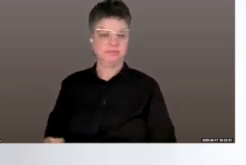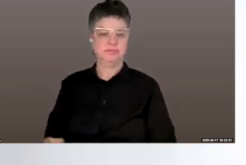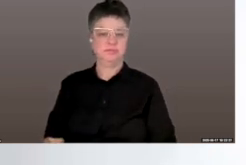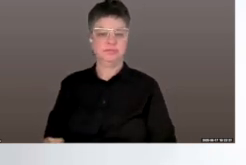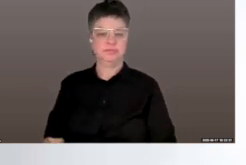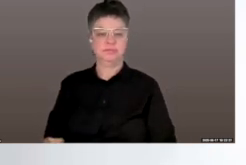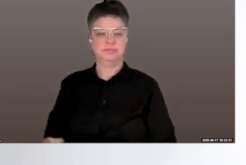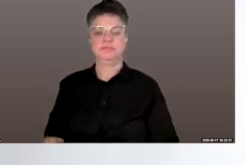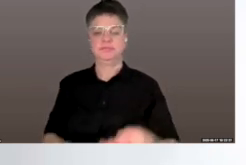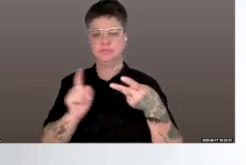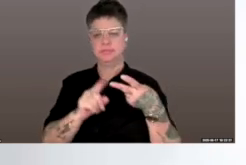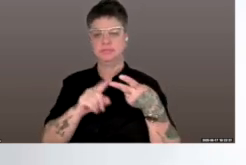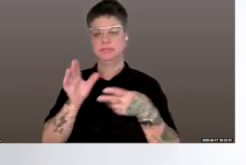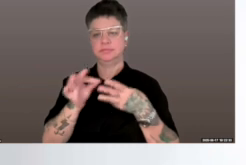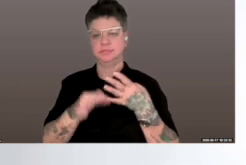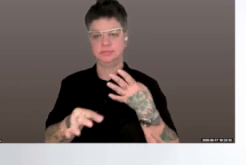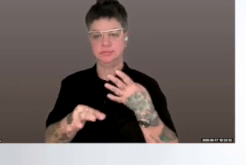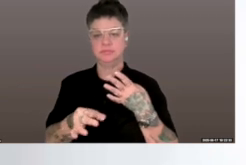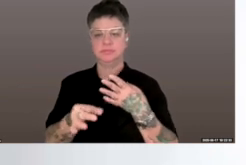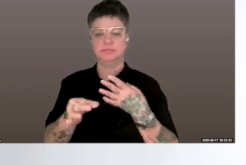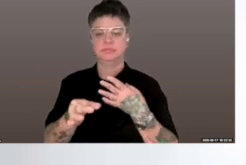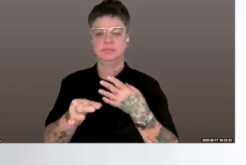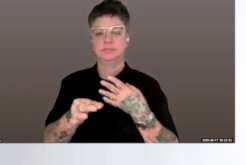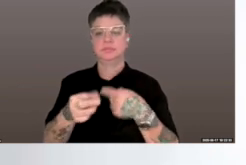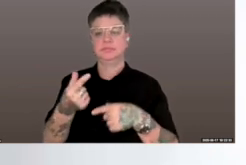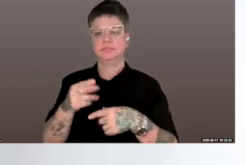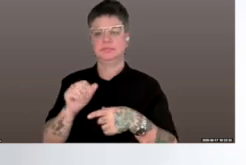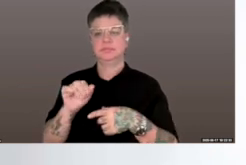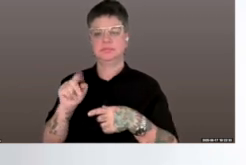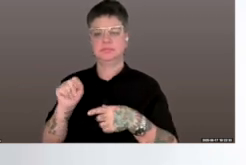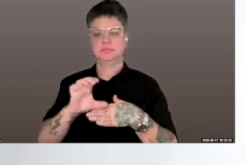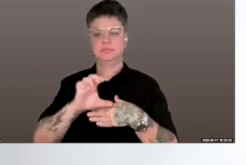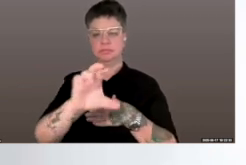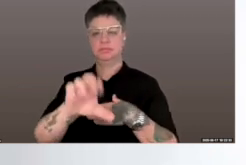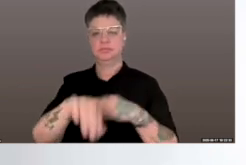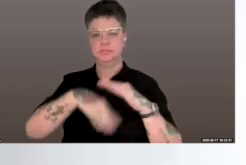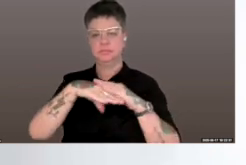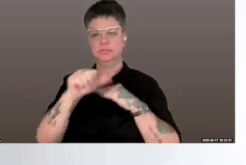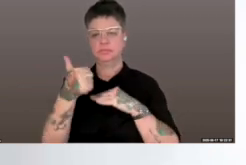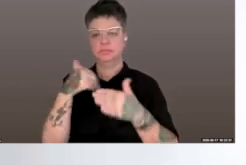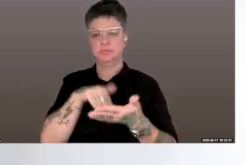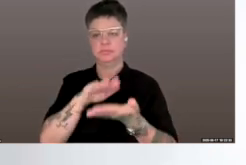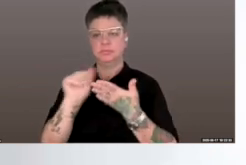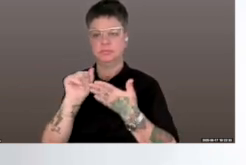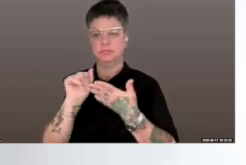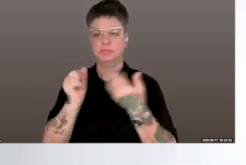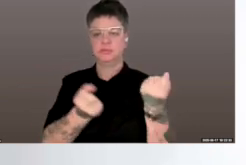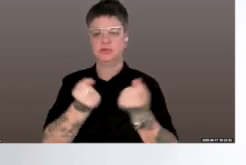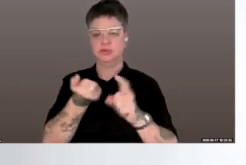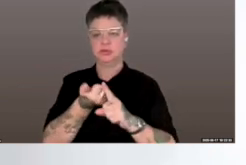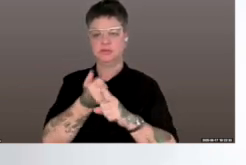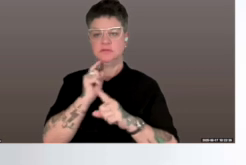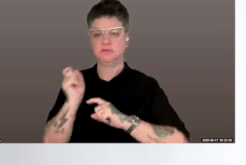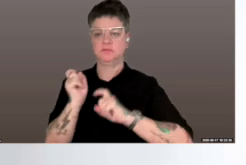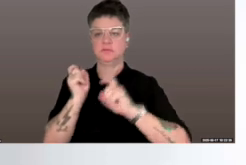slide, in introduction of one potential route a participant will take